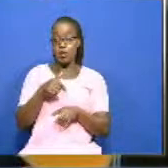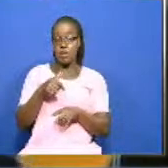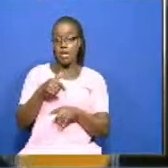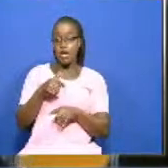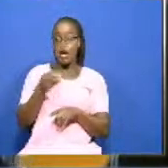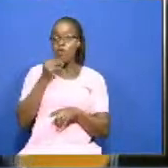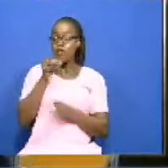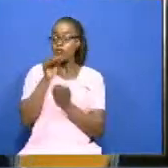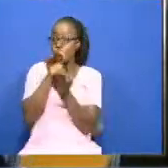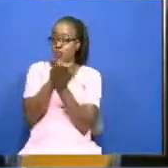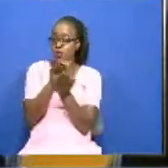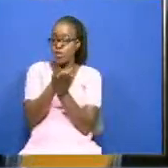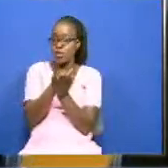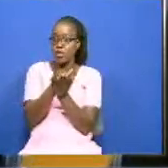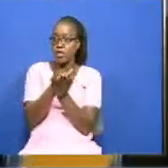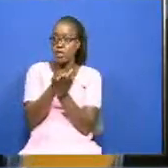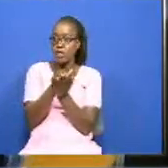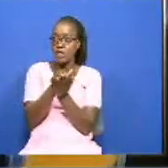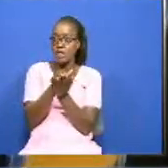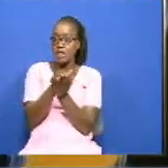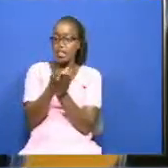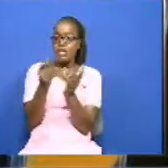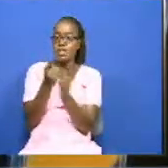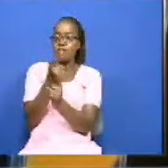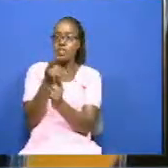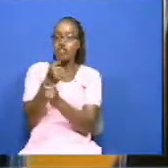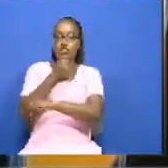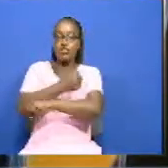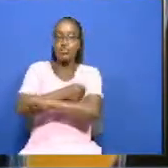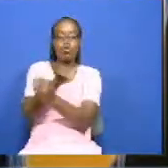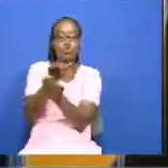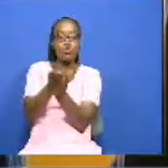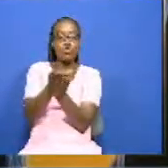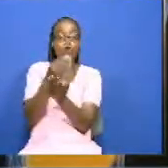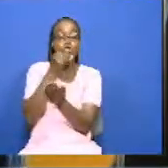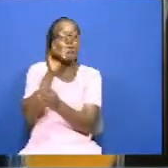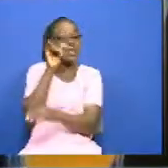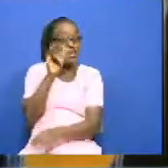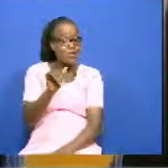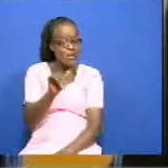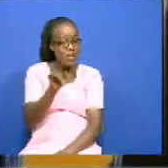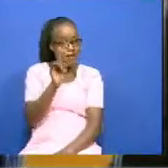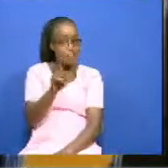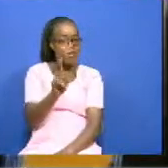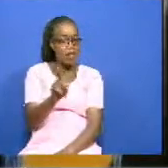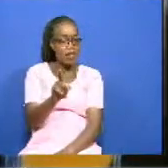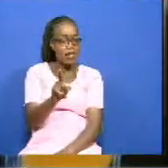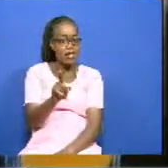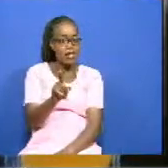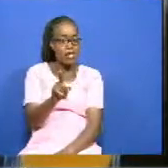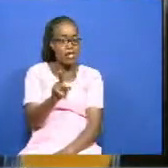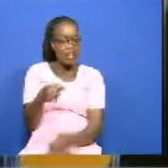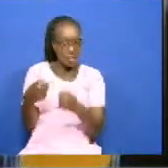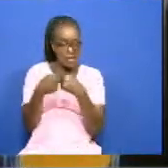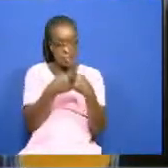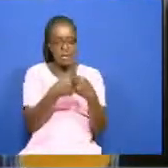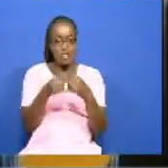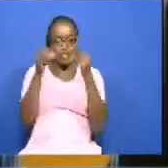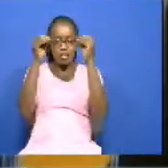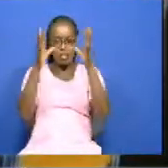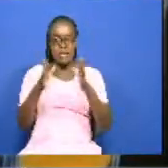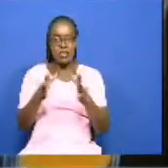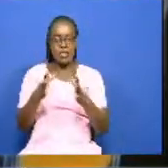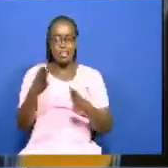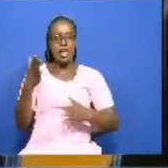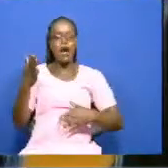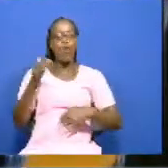were stored in various school stores. So that food is still there. And I would want to challenge our teachers who are indeed